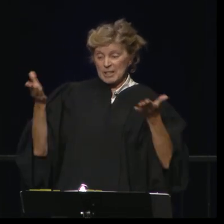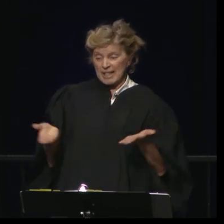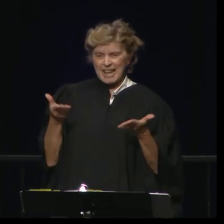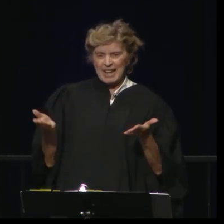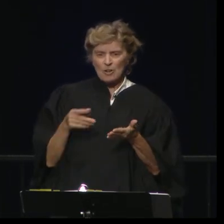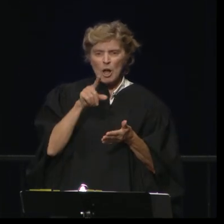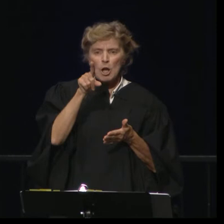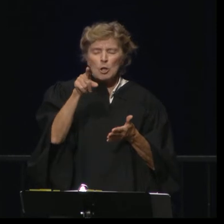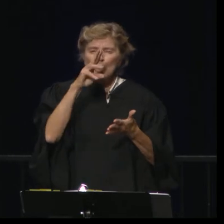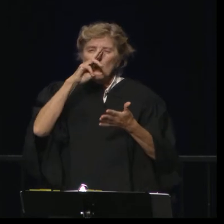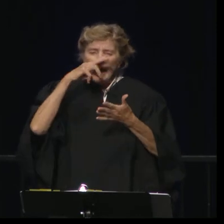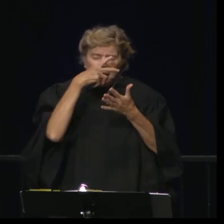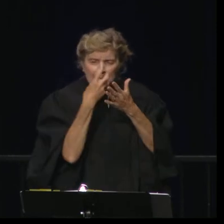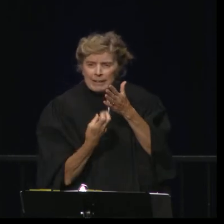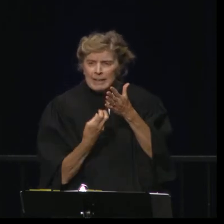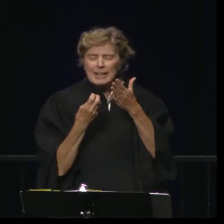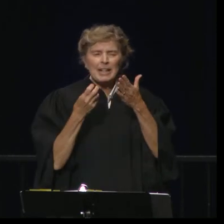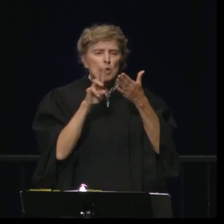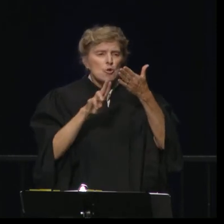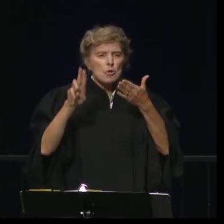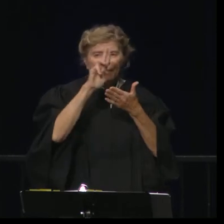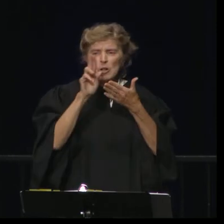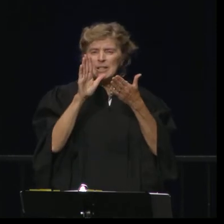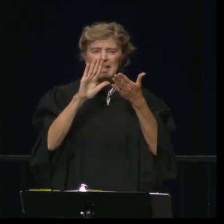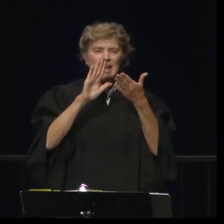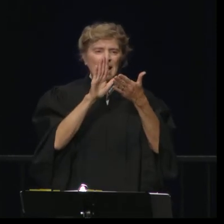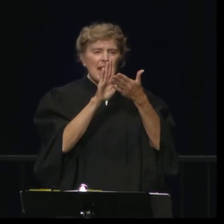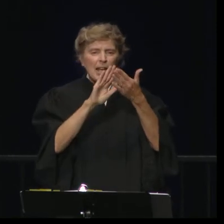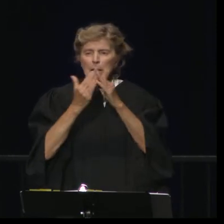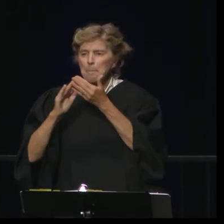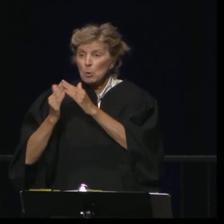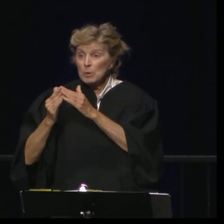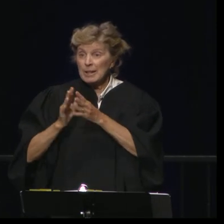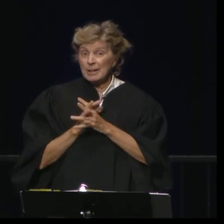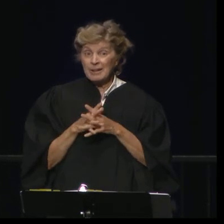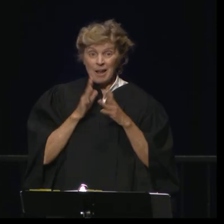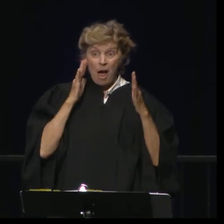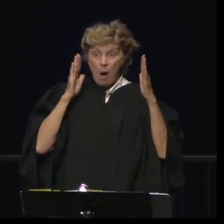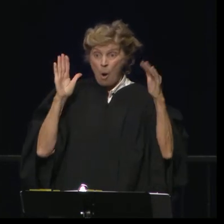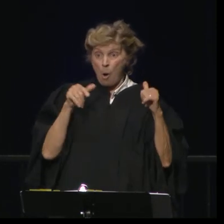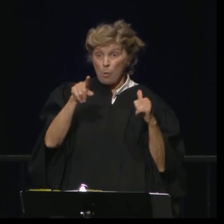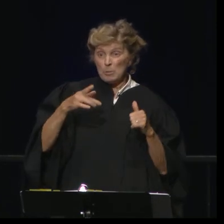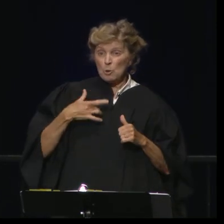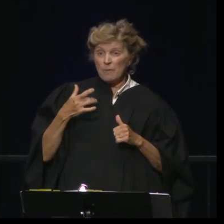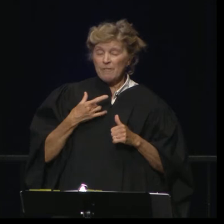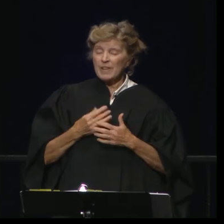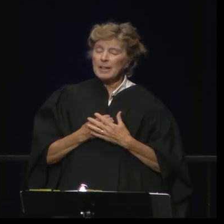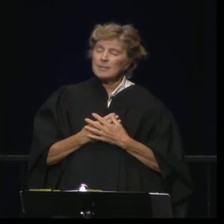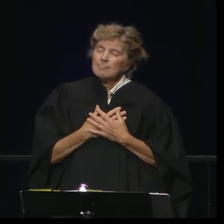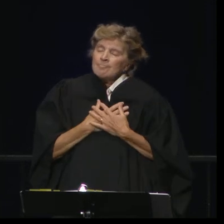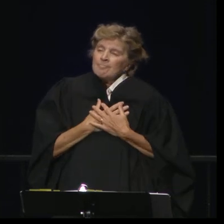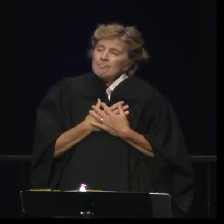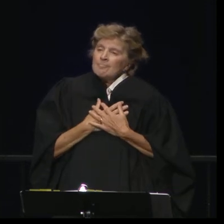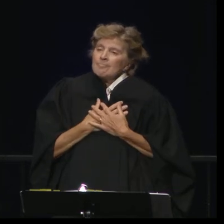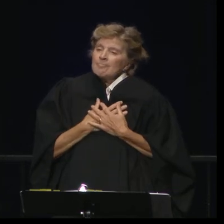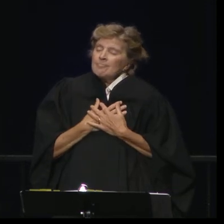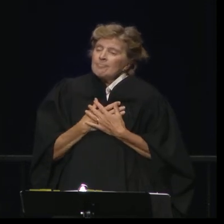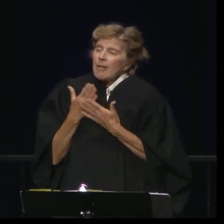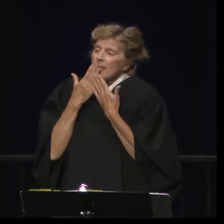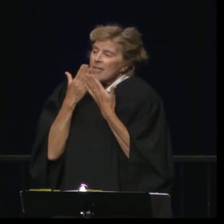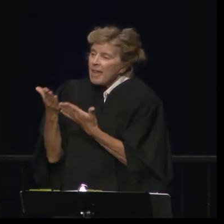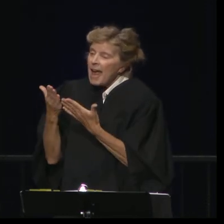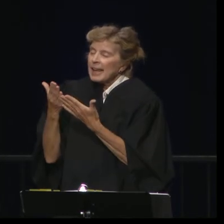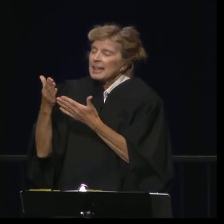yourself in our university community. I hope you are feeling grateful for each other, for the